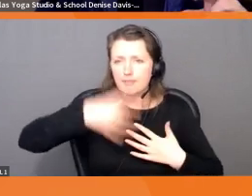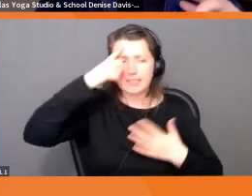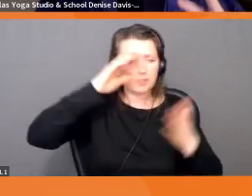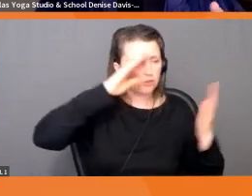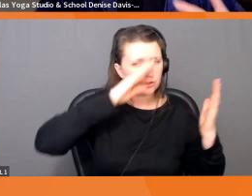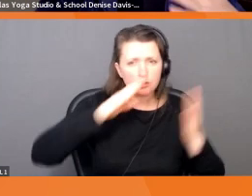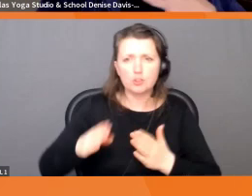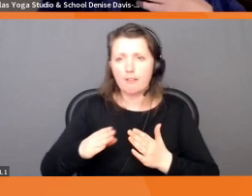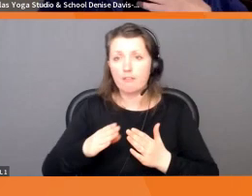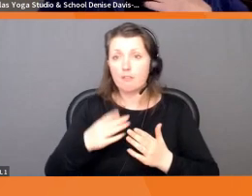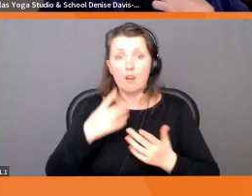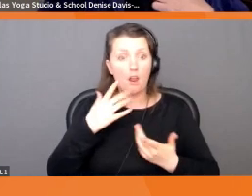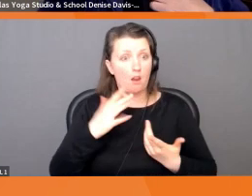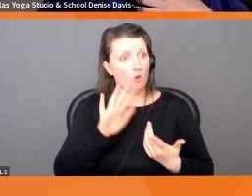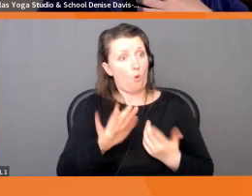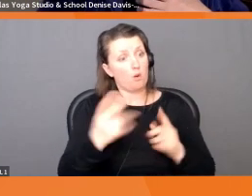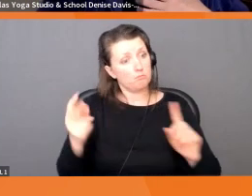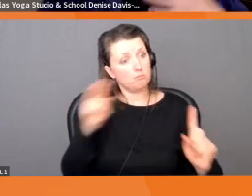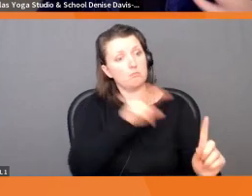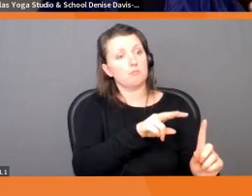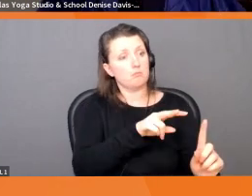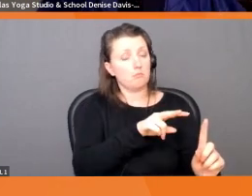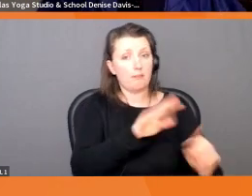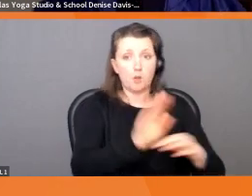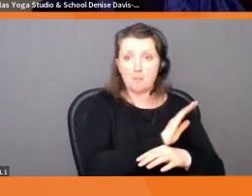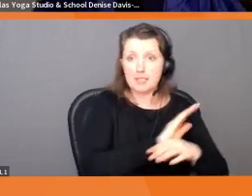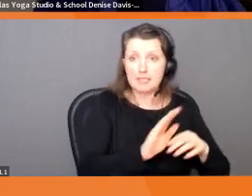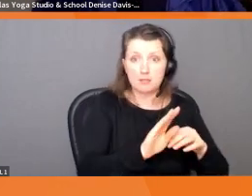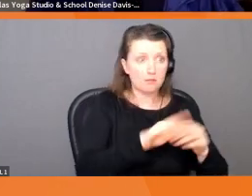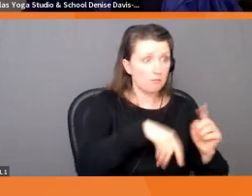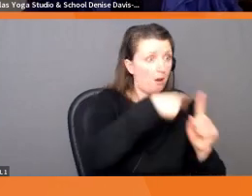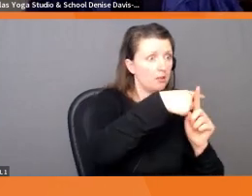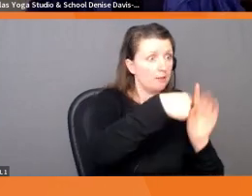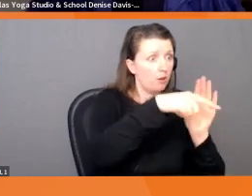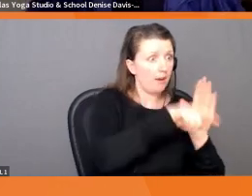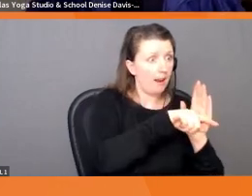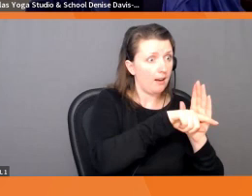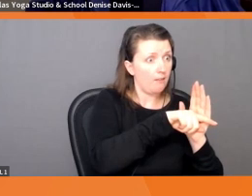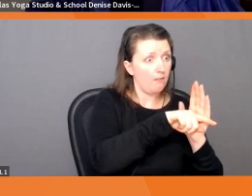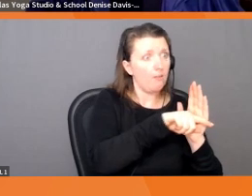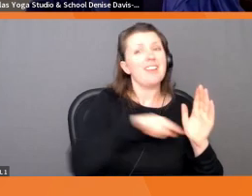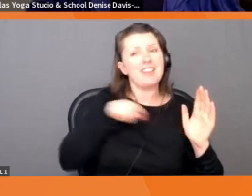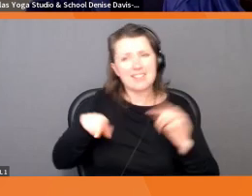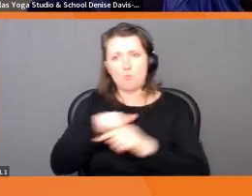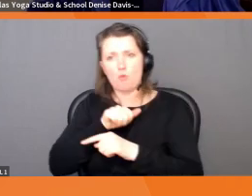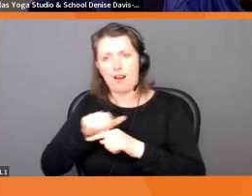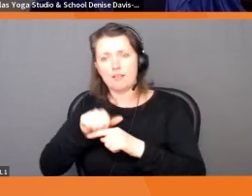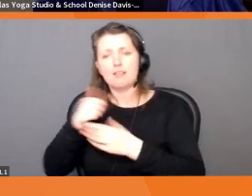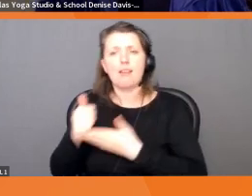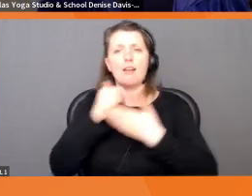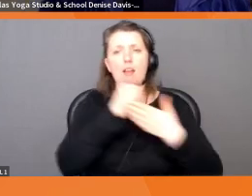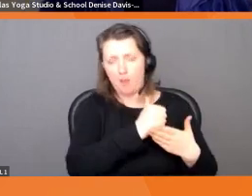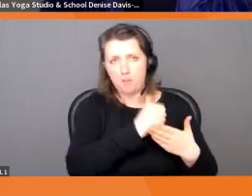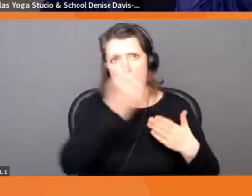families, our lives, and our own self and our own body and our own wellness, right? So there's a couple other things, but we're kind of moving through time.